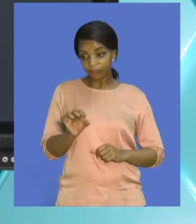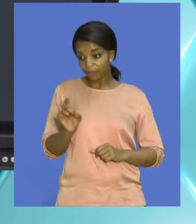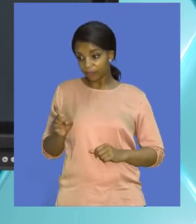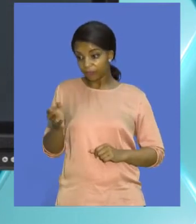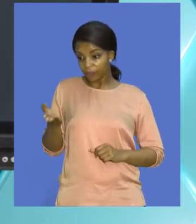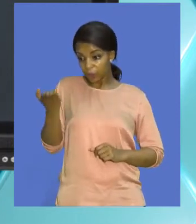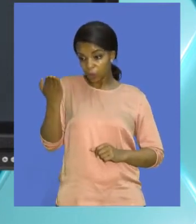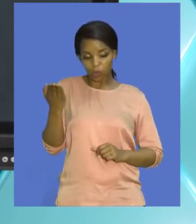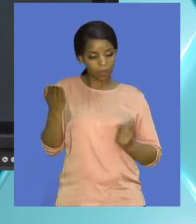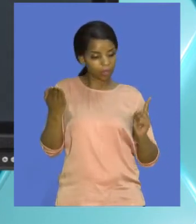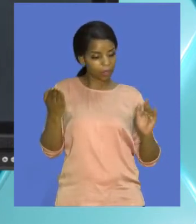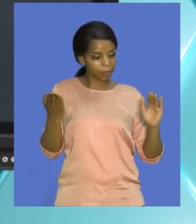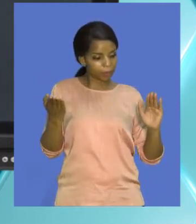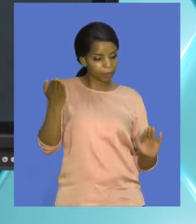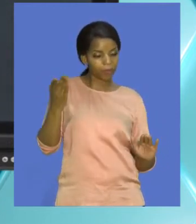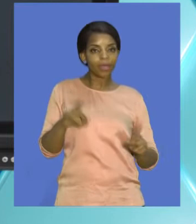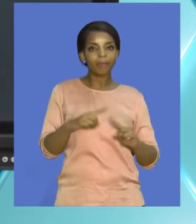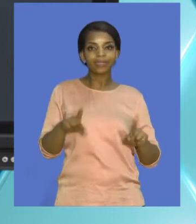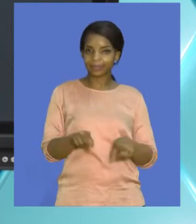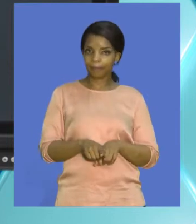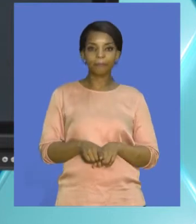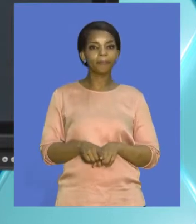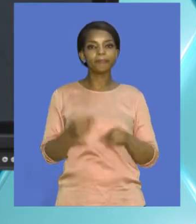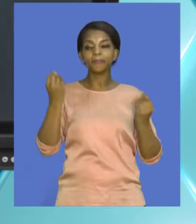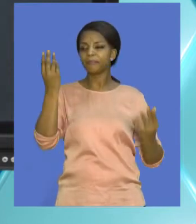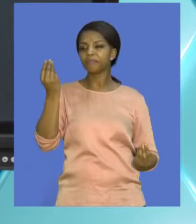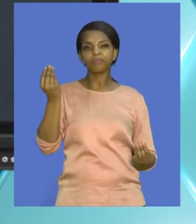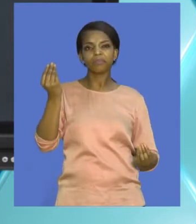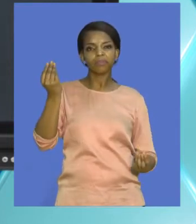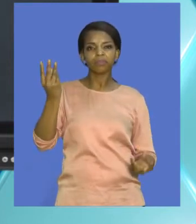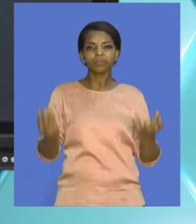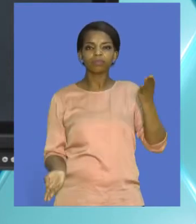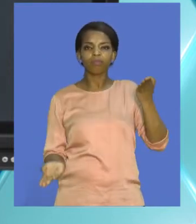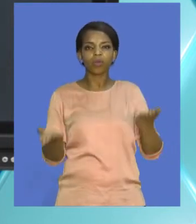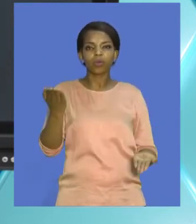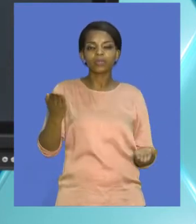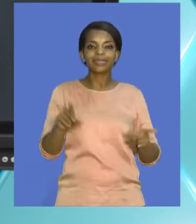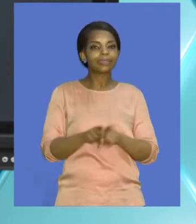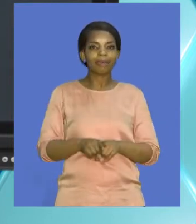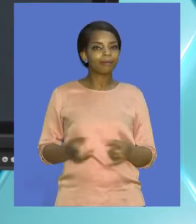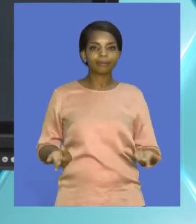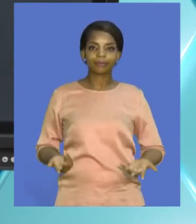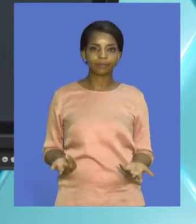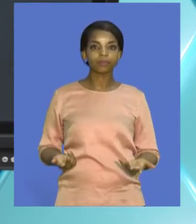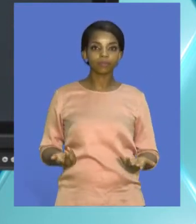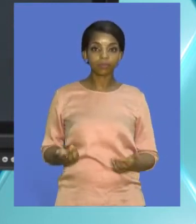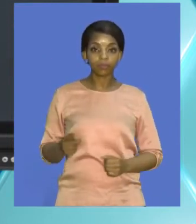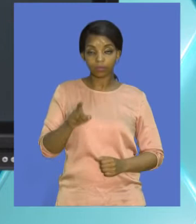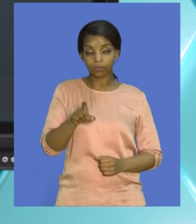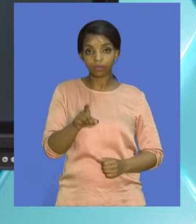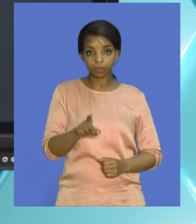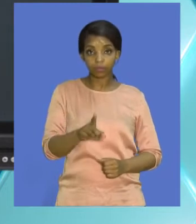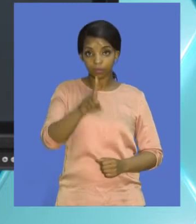same proportion. If the one decreases, the other one increases. So the opposite is true in as far as inversely proportional. Take